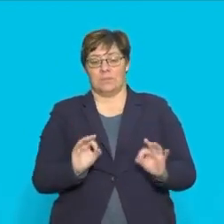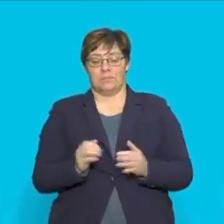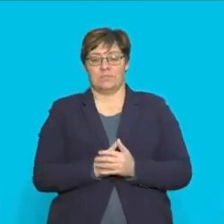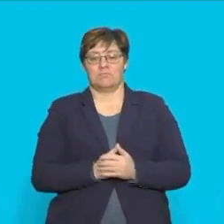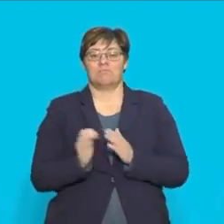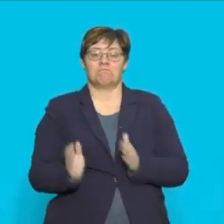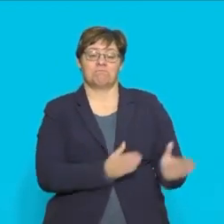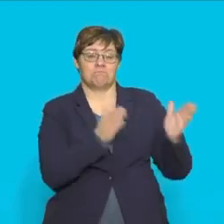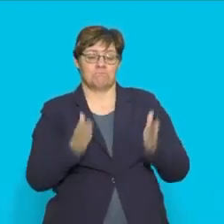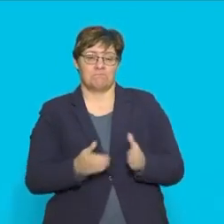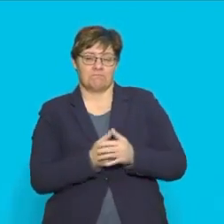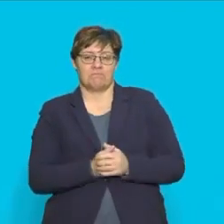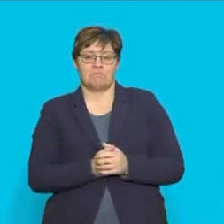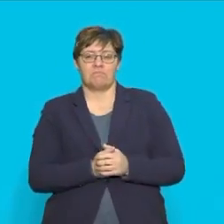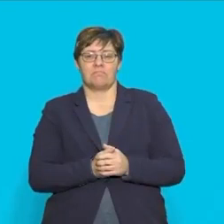Fantastic.